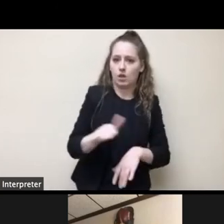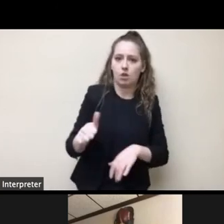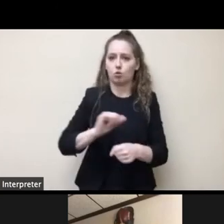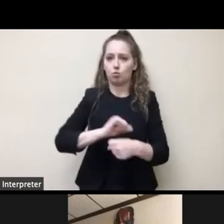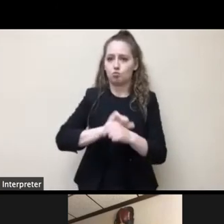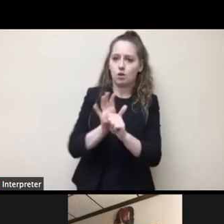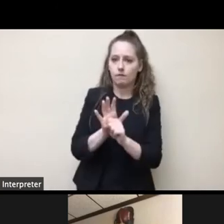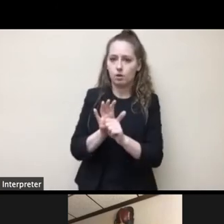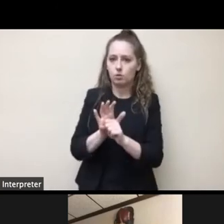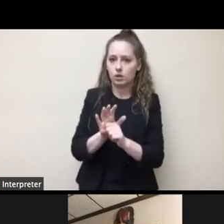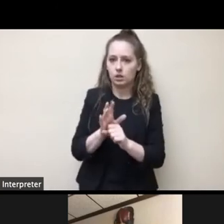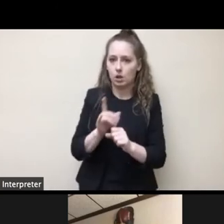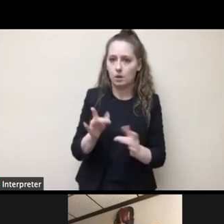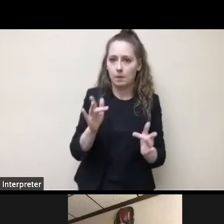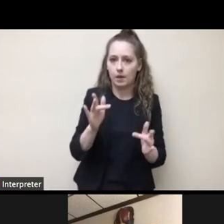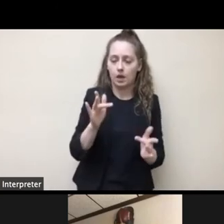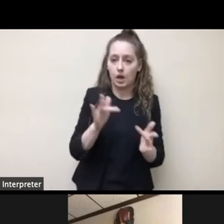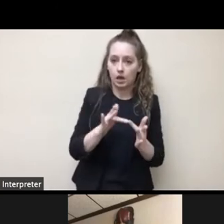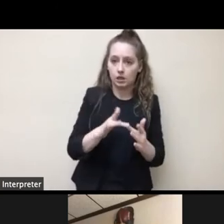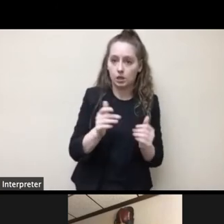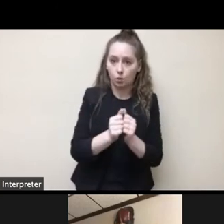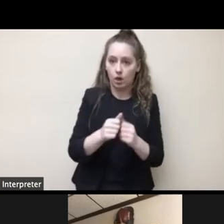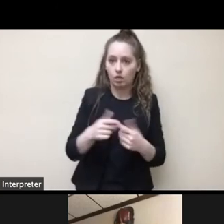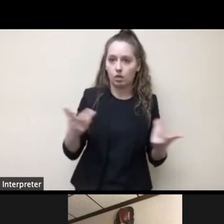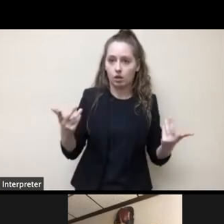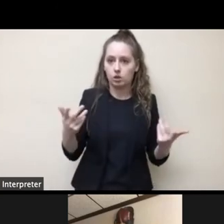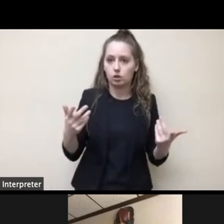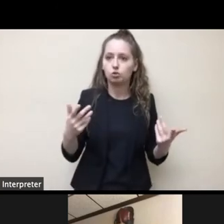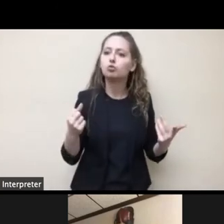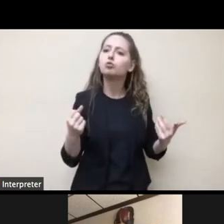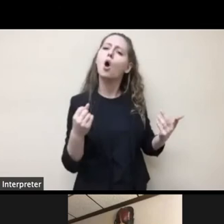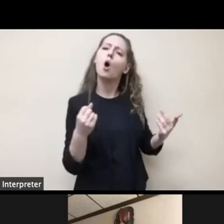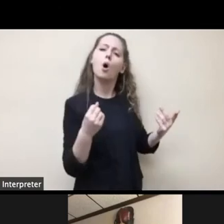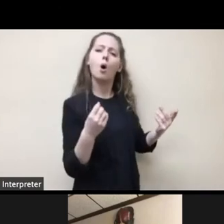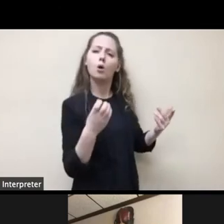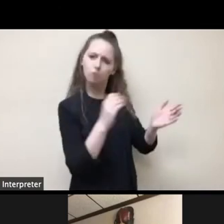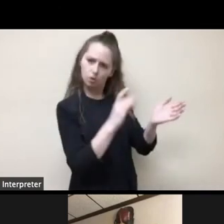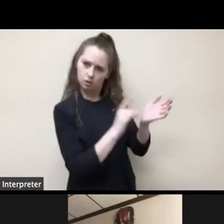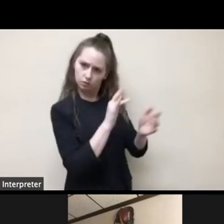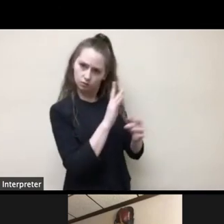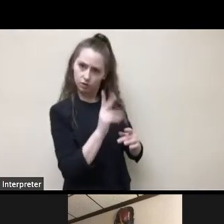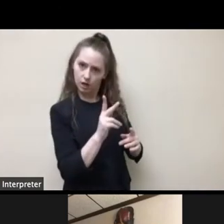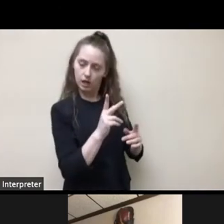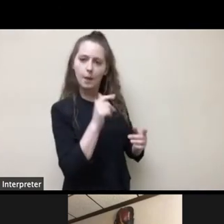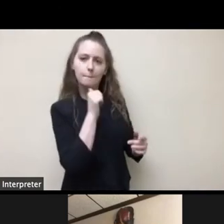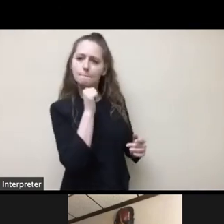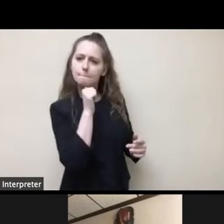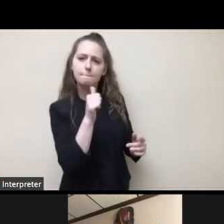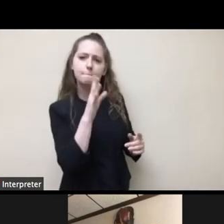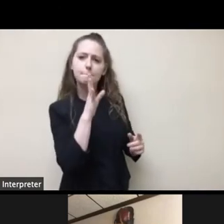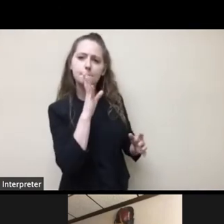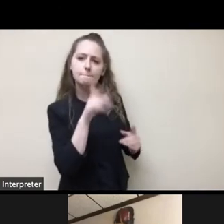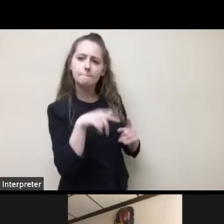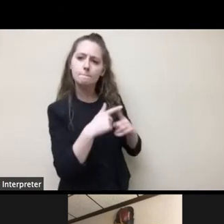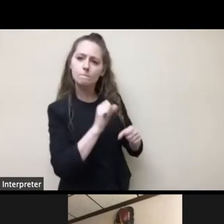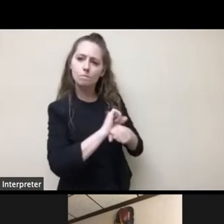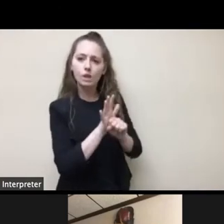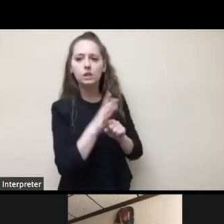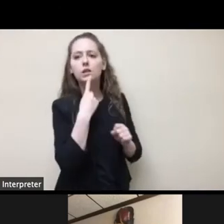over the years where immunity is imparted. So Dr. Frank, then, you know, not talking about COVID then, let's say I get the flu,